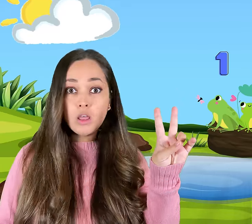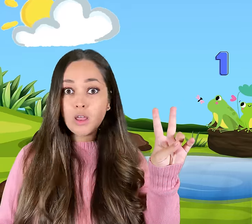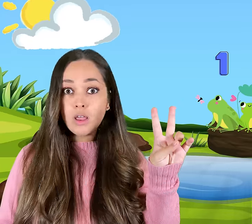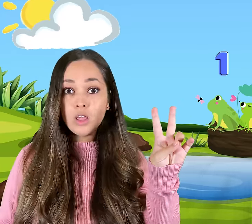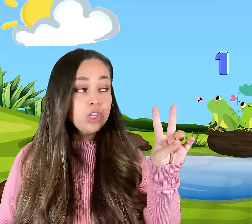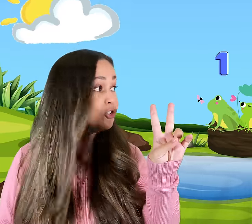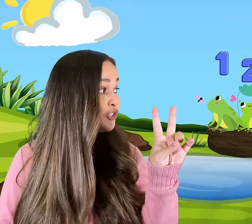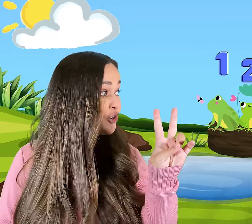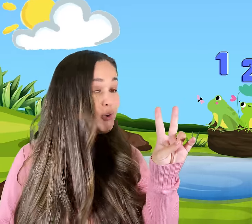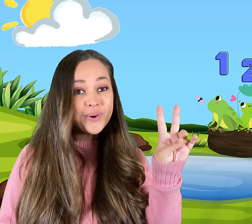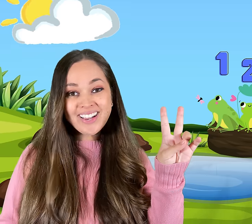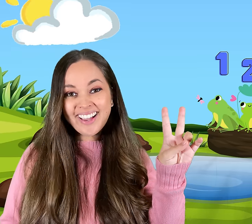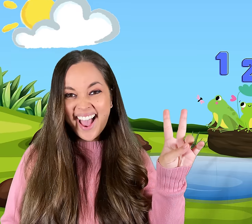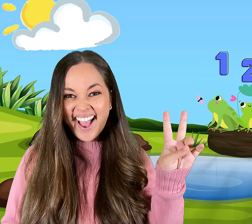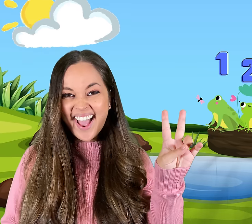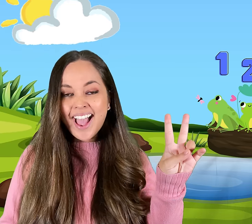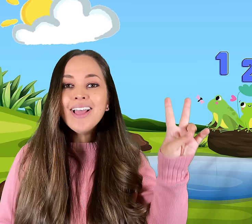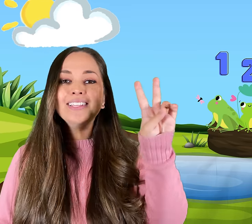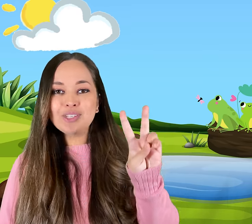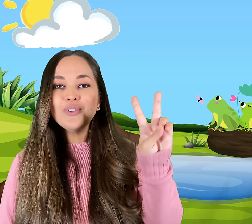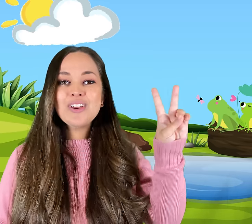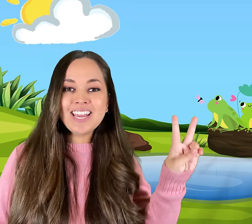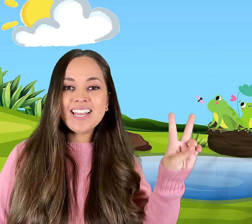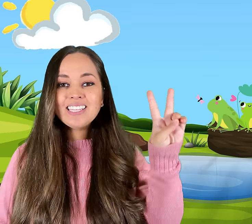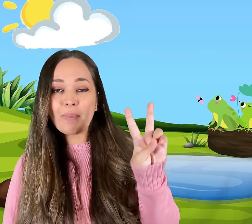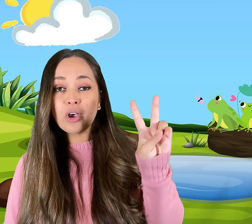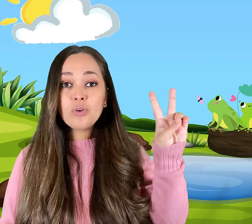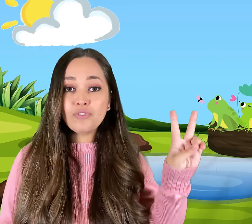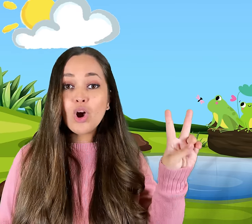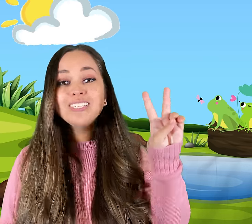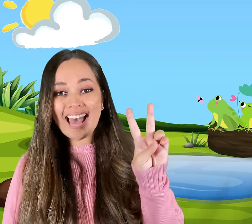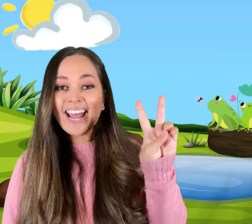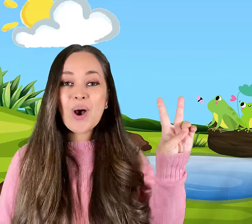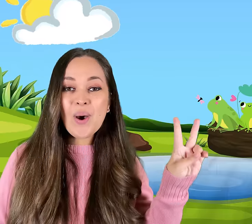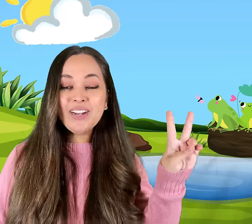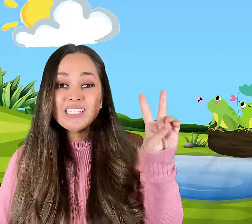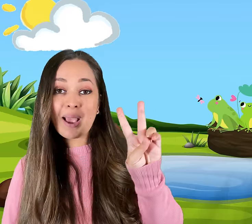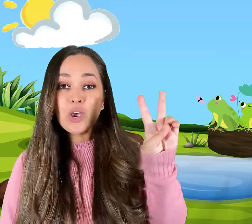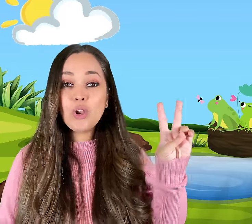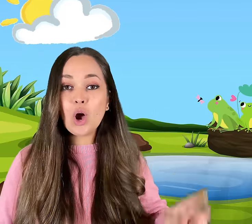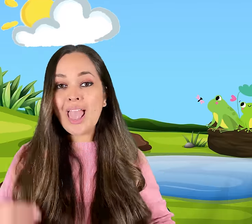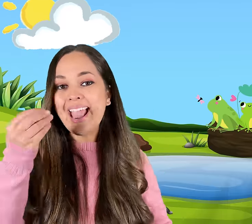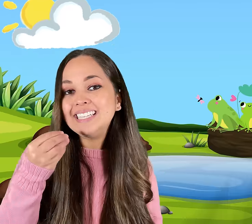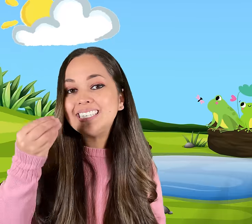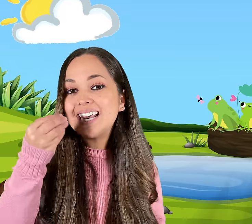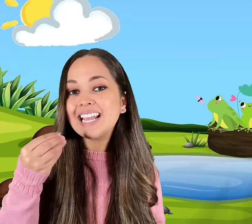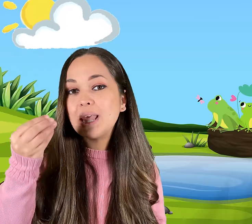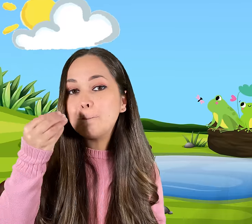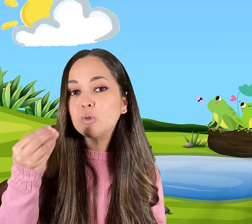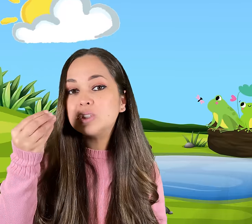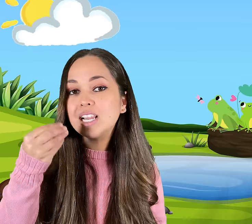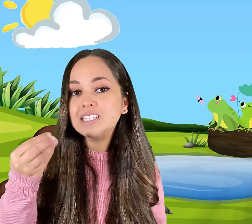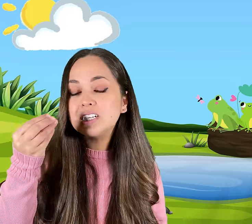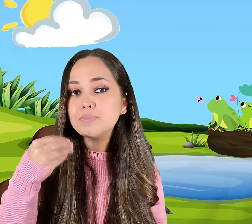One, two. Two green and speckled frogs sat on a speckled log, eating